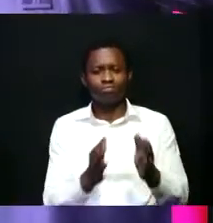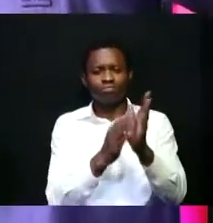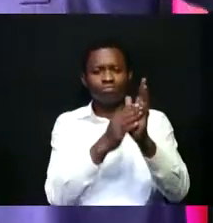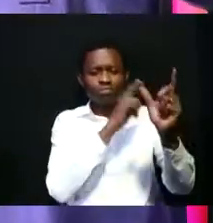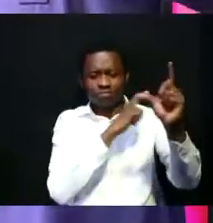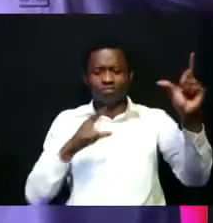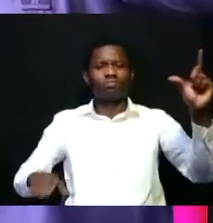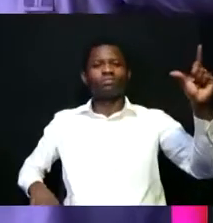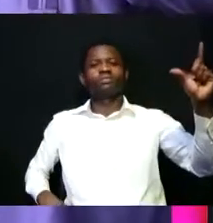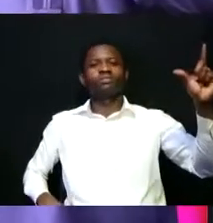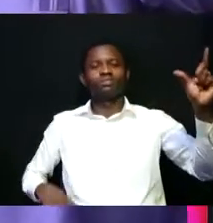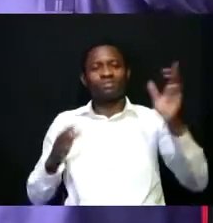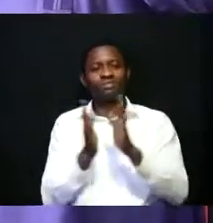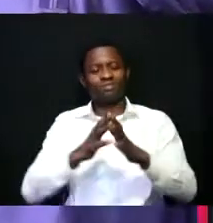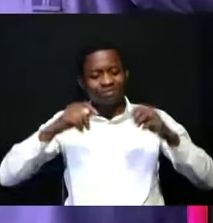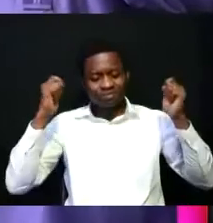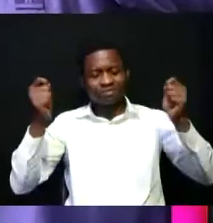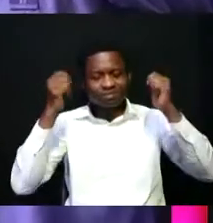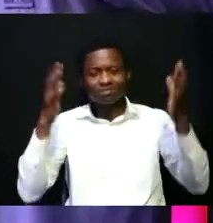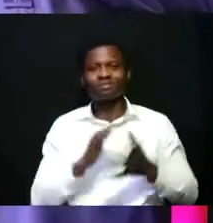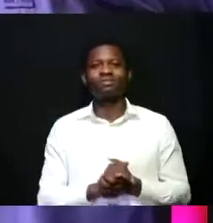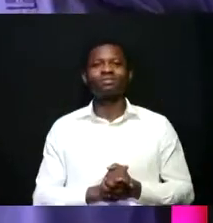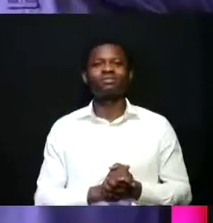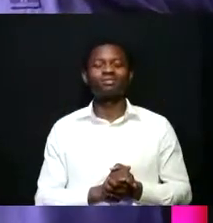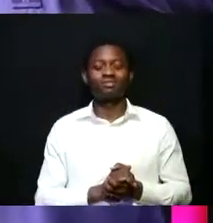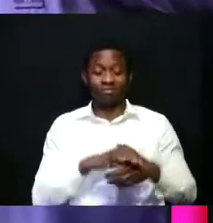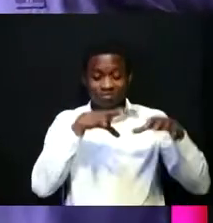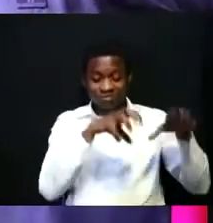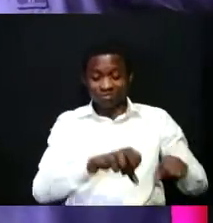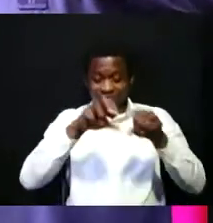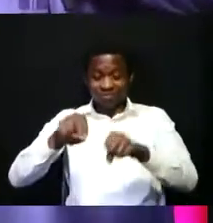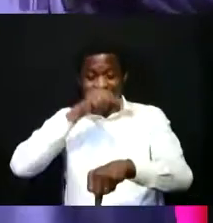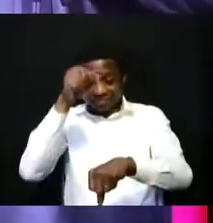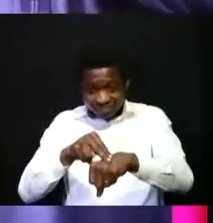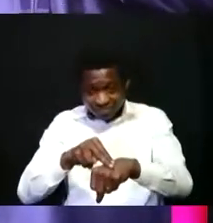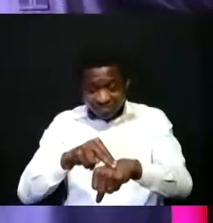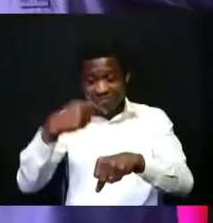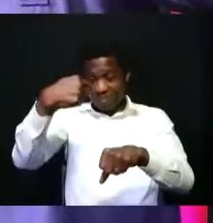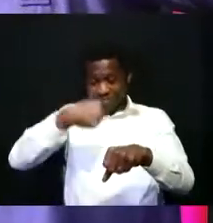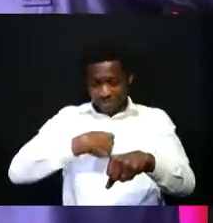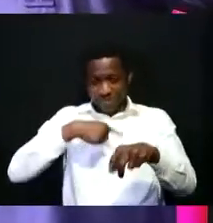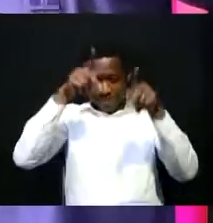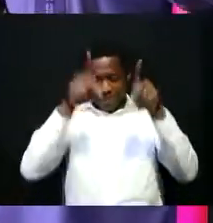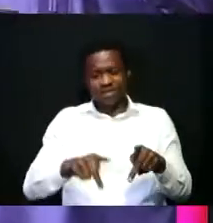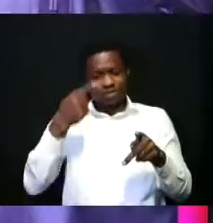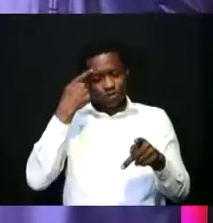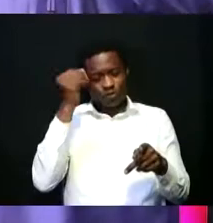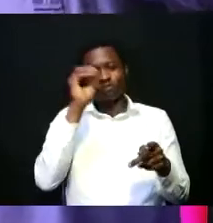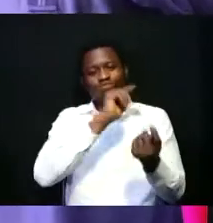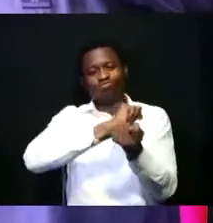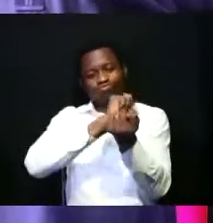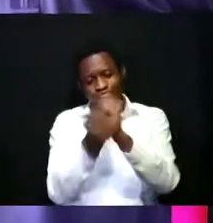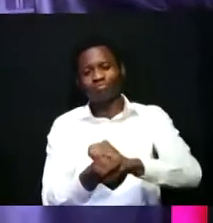Praise the Lord. Hallelujah. Possessing the nations. Yerefa